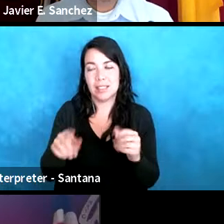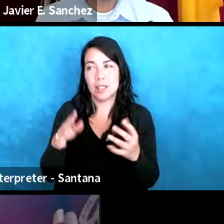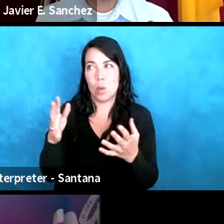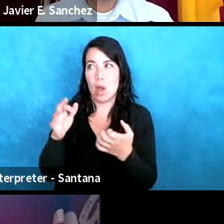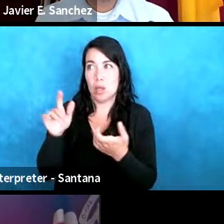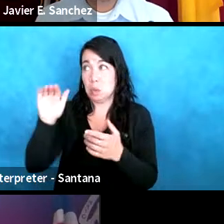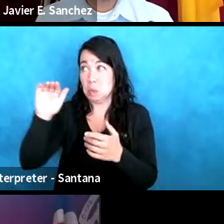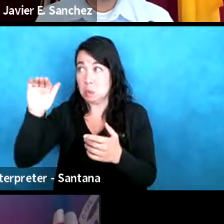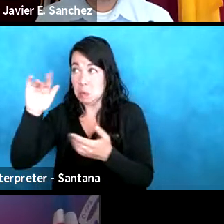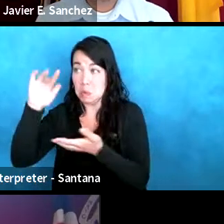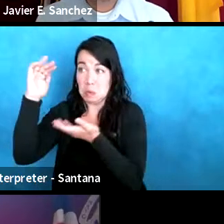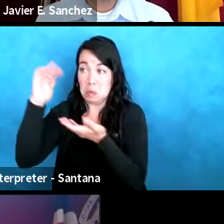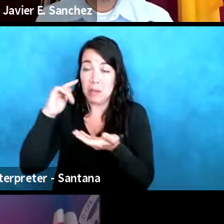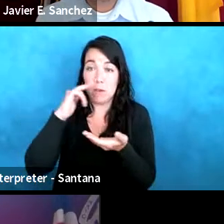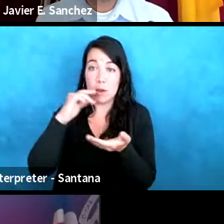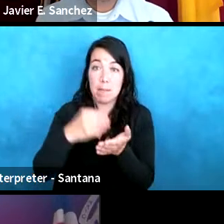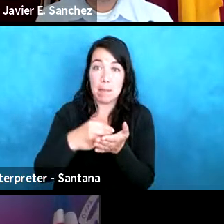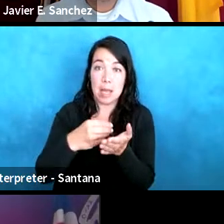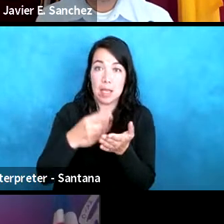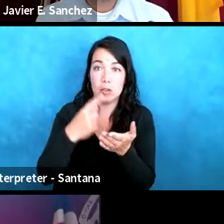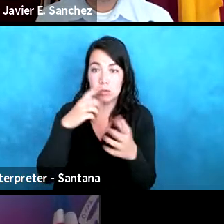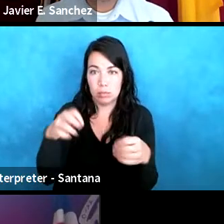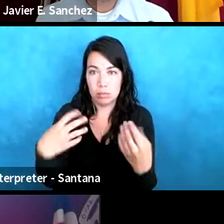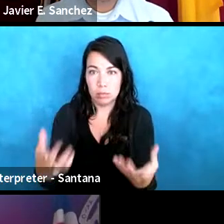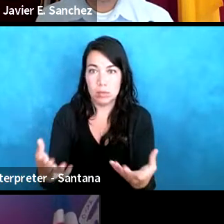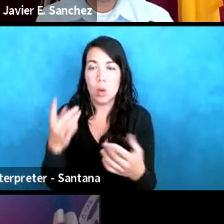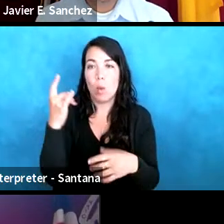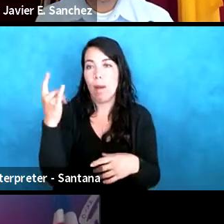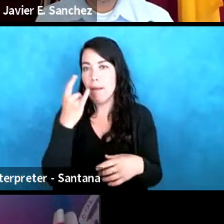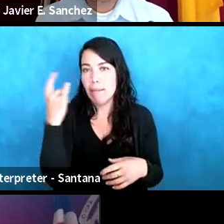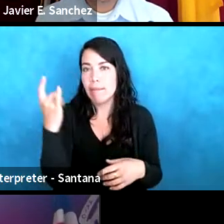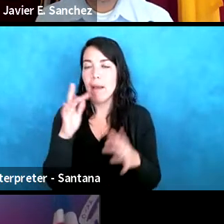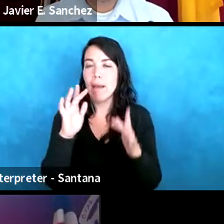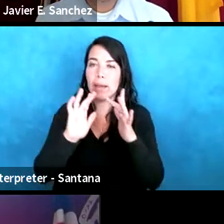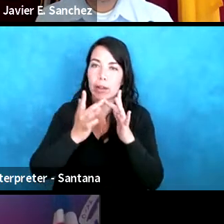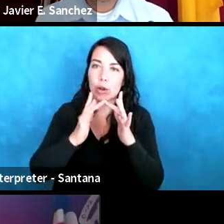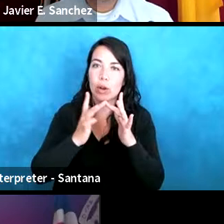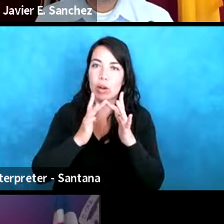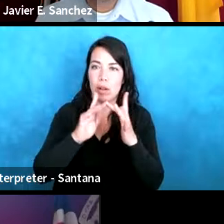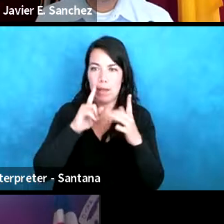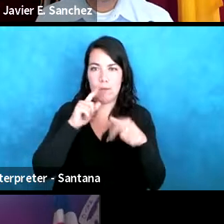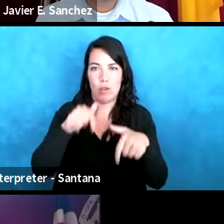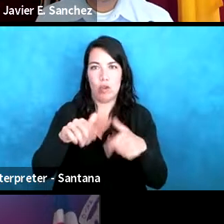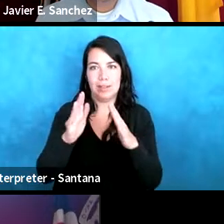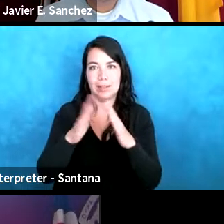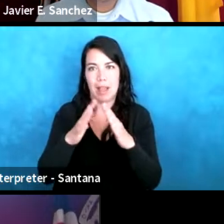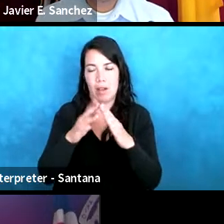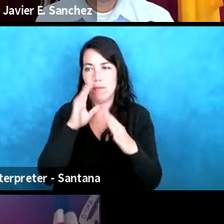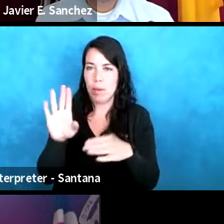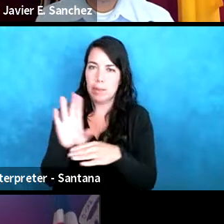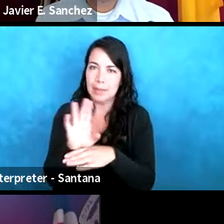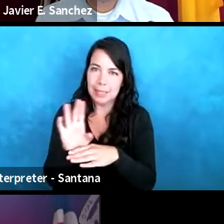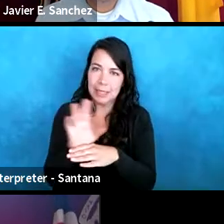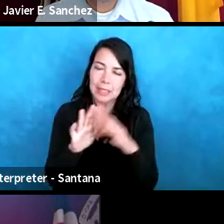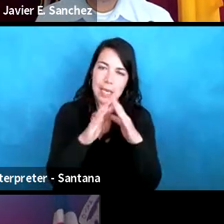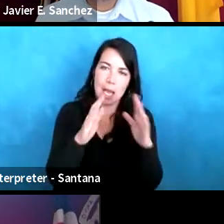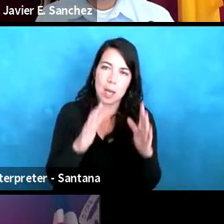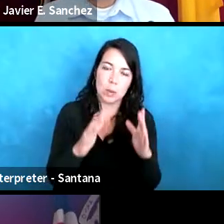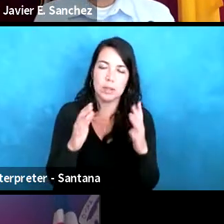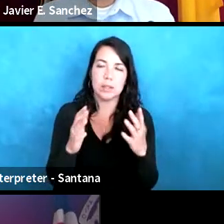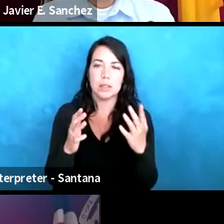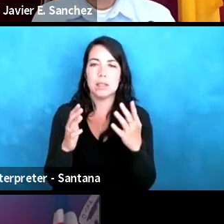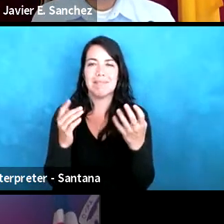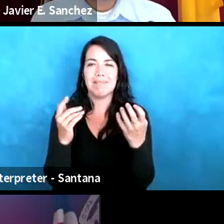signal so that everybody is eligible to get high-speed internet at their homes or businesses. It is going up